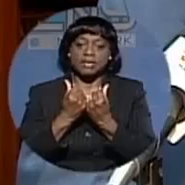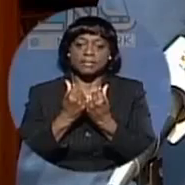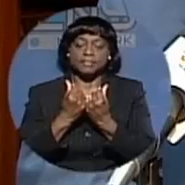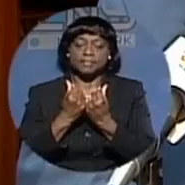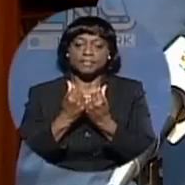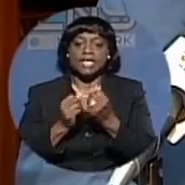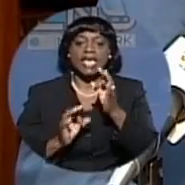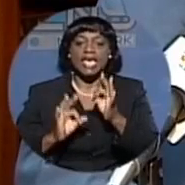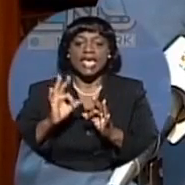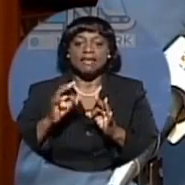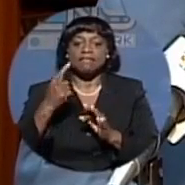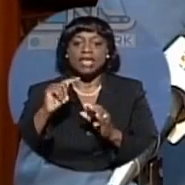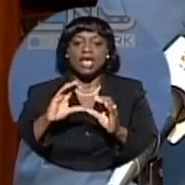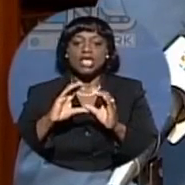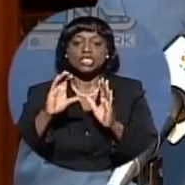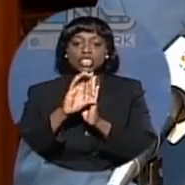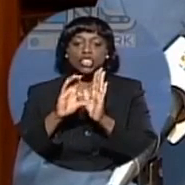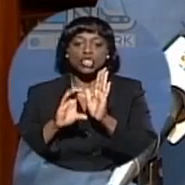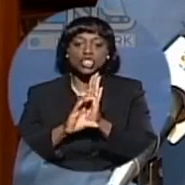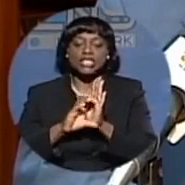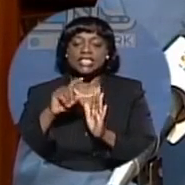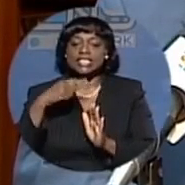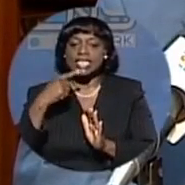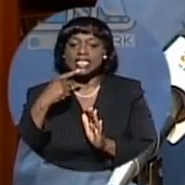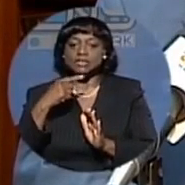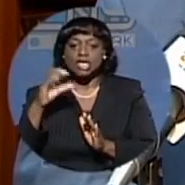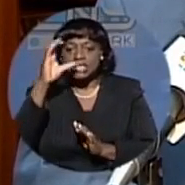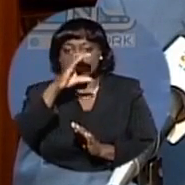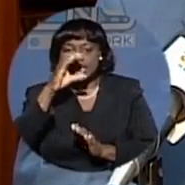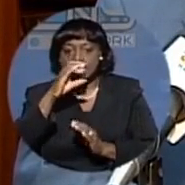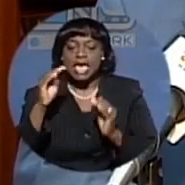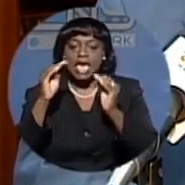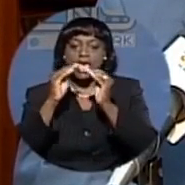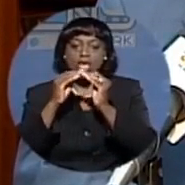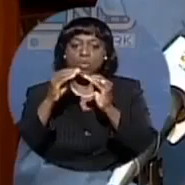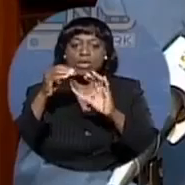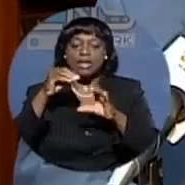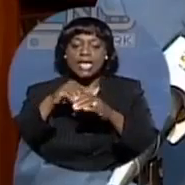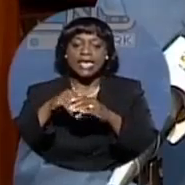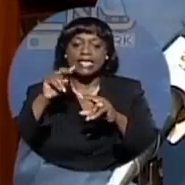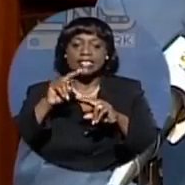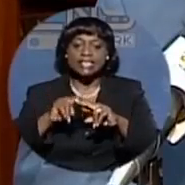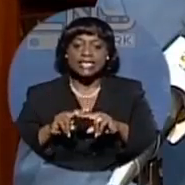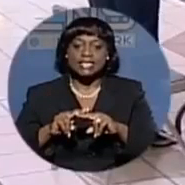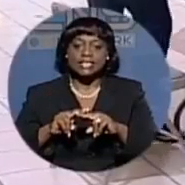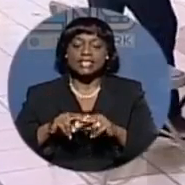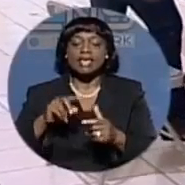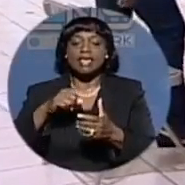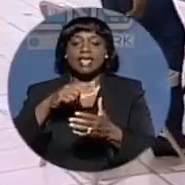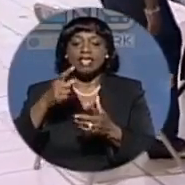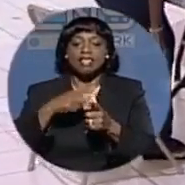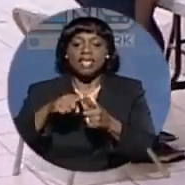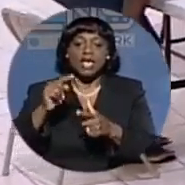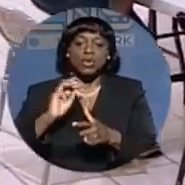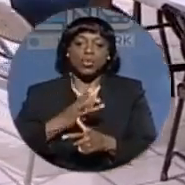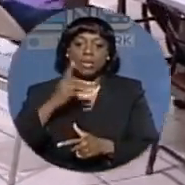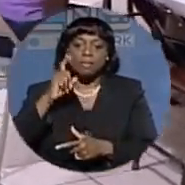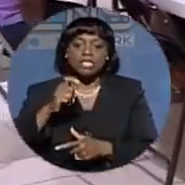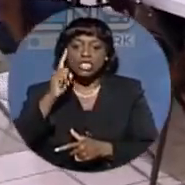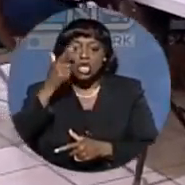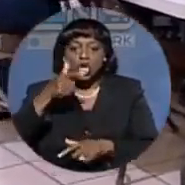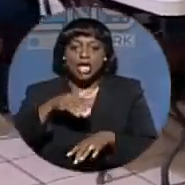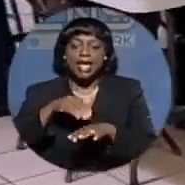if the Constitution said that we ought to seek equity in seats, then that's something that we would have to look at. To date,